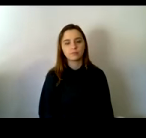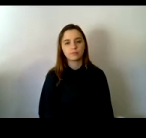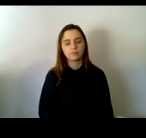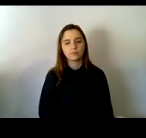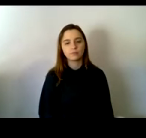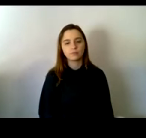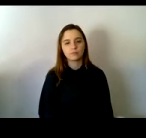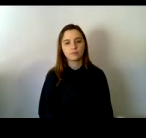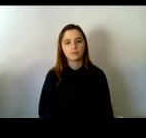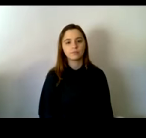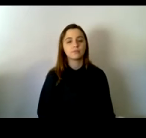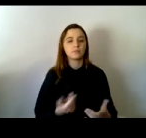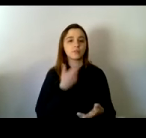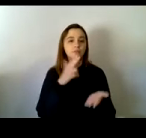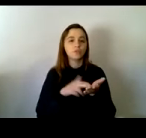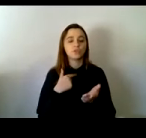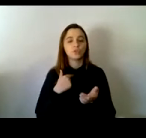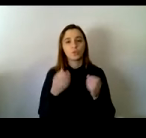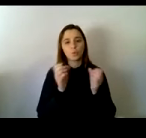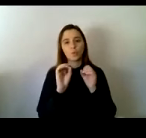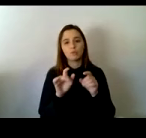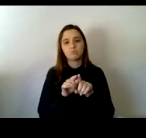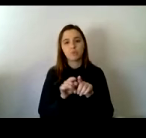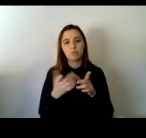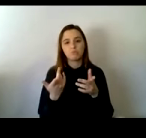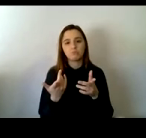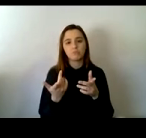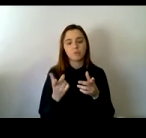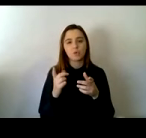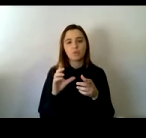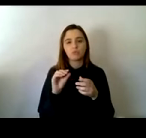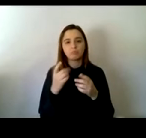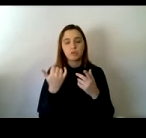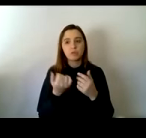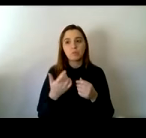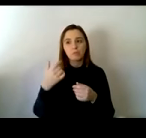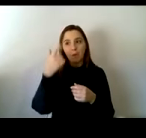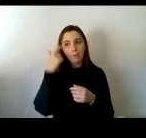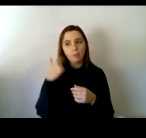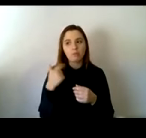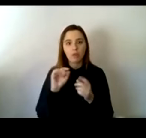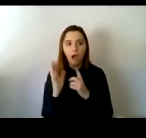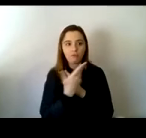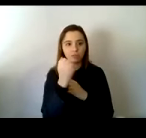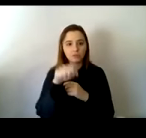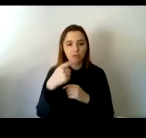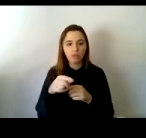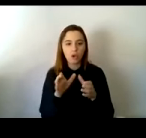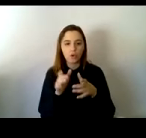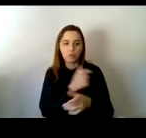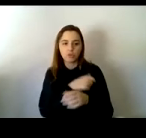Honestly, I do not have a lot of awareness of underrepresented groups in my surroundings, but I do recognize though 2